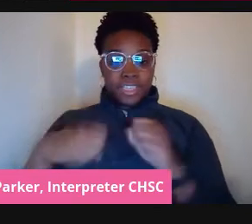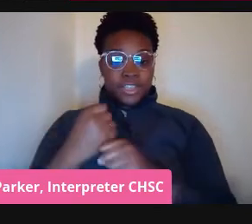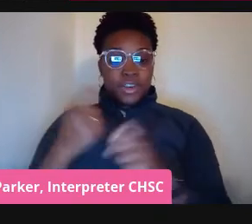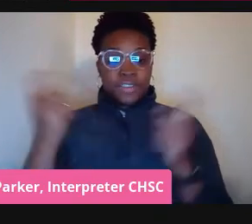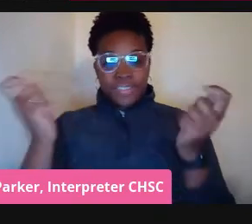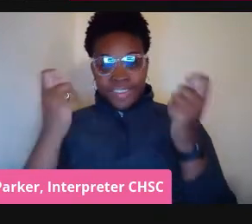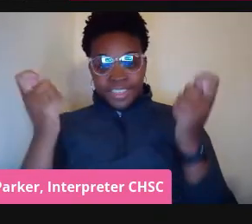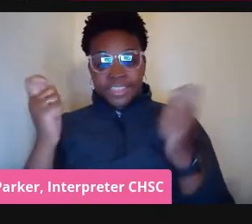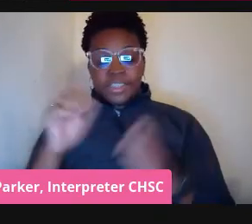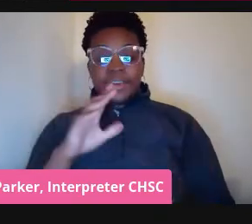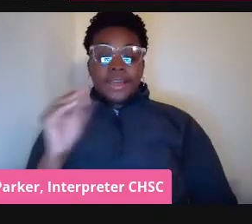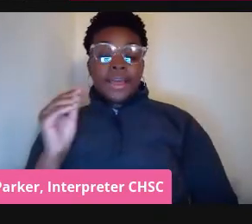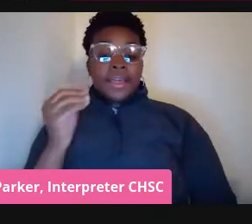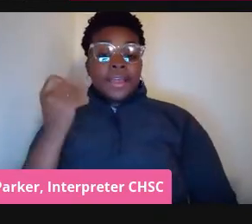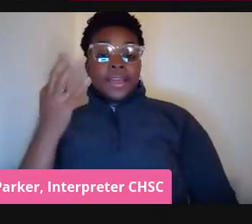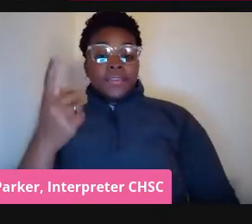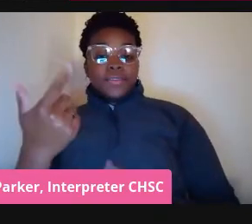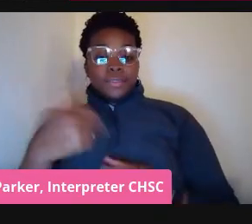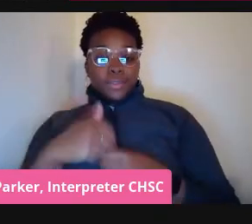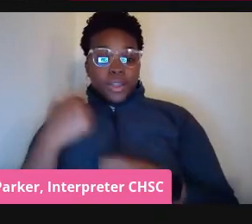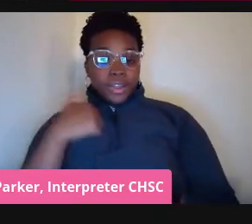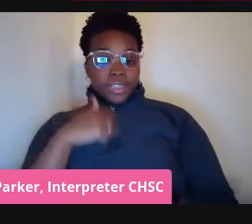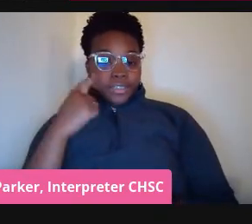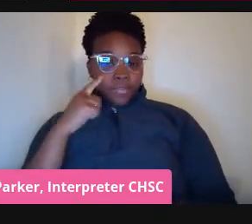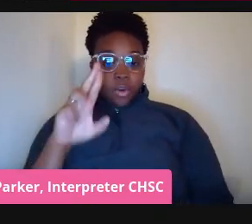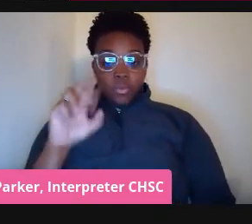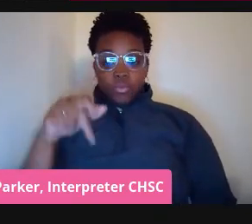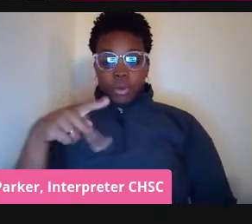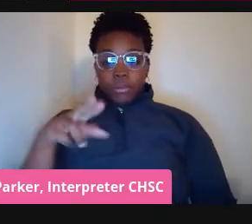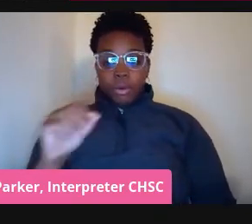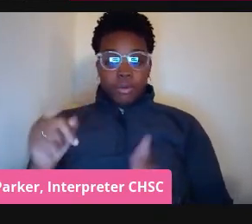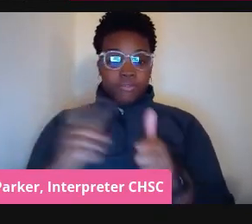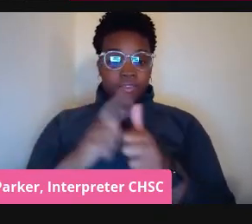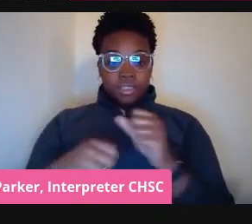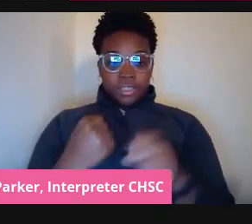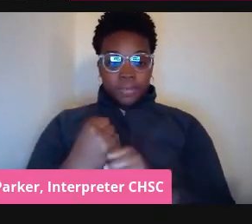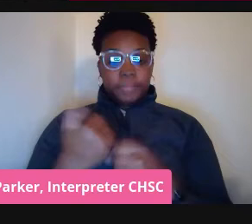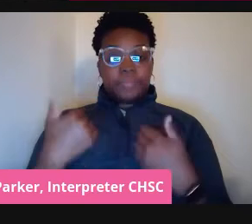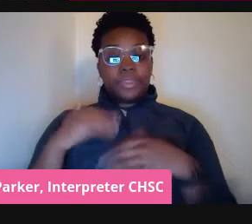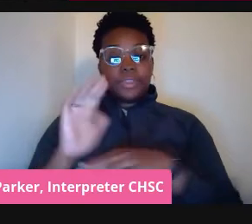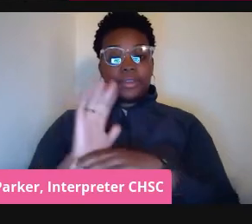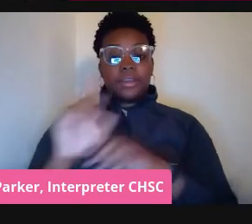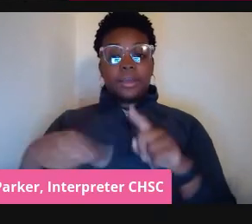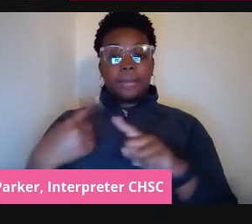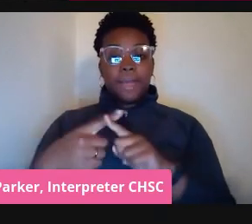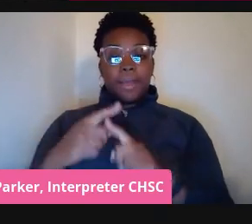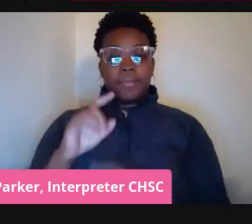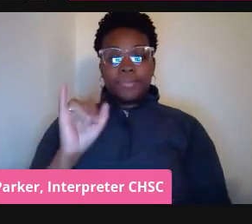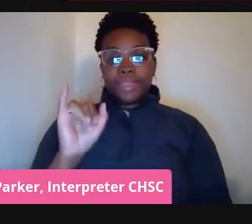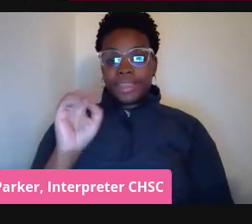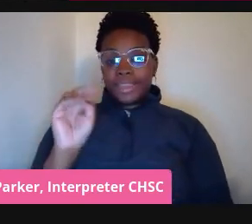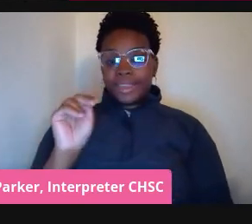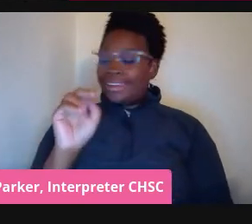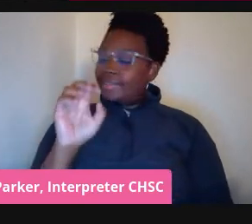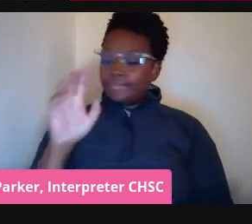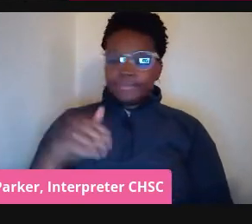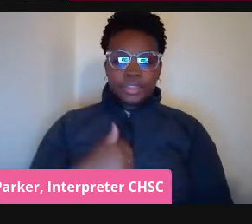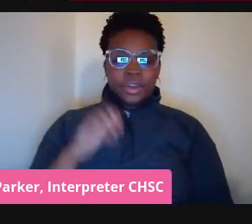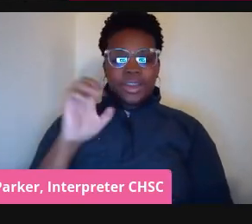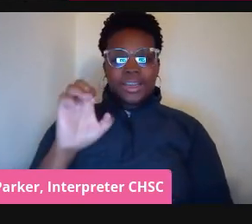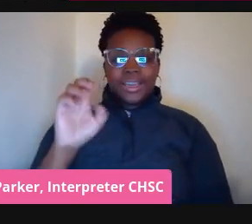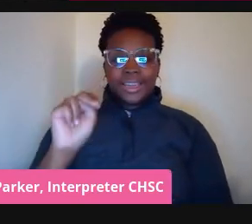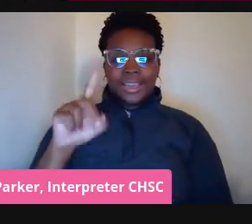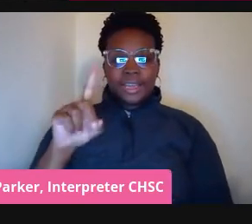And if you were with us for Repro in the first year, we had a film about endometriosis, which was really important